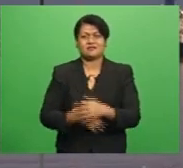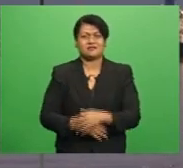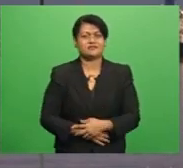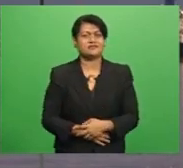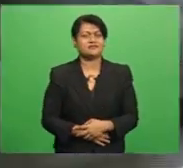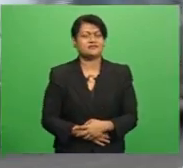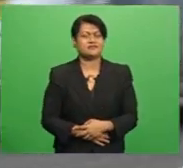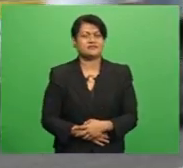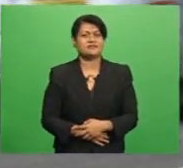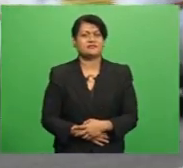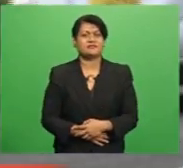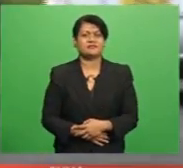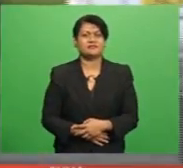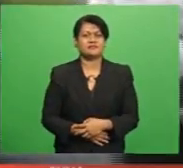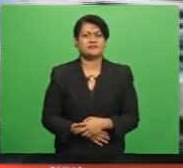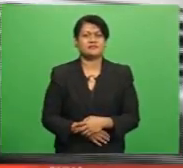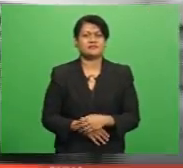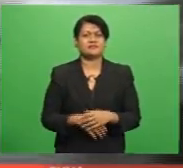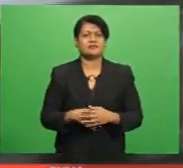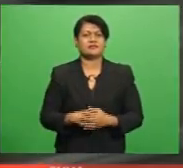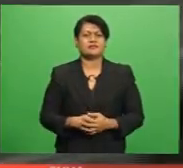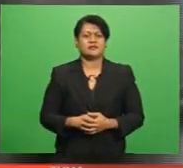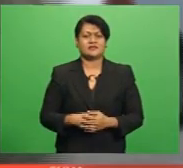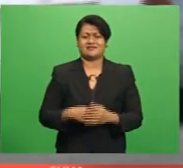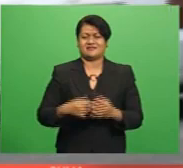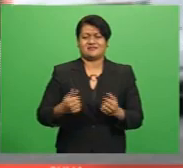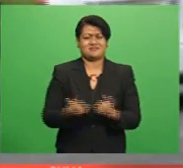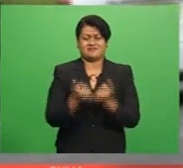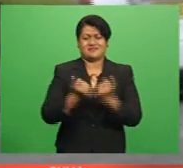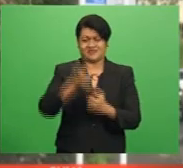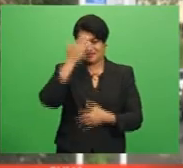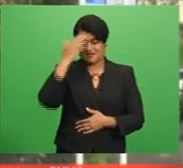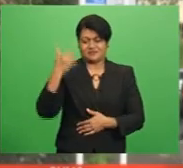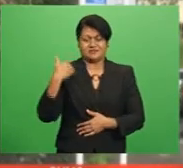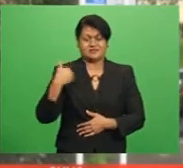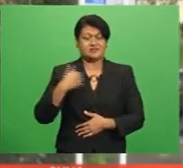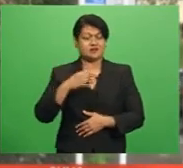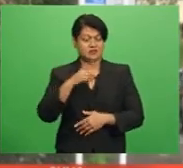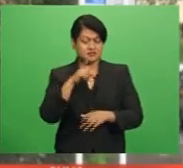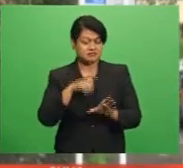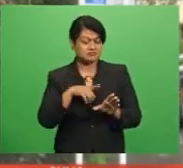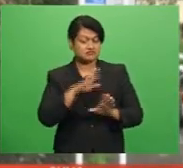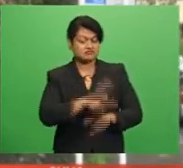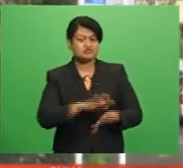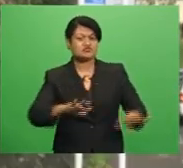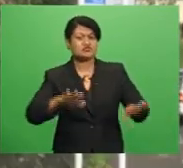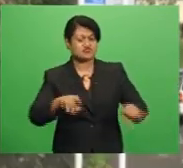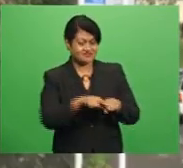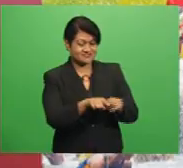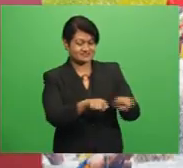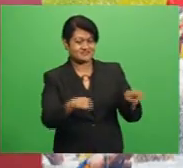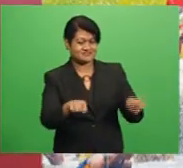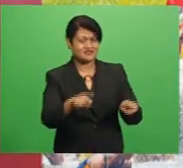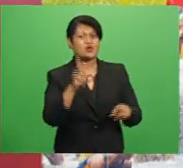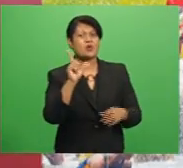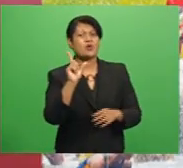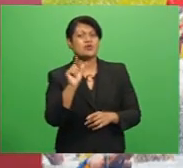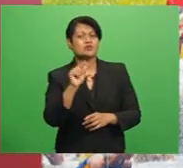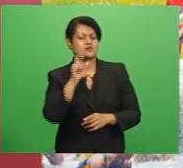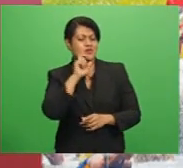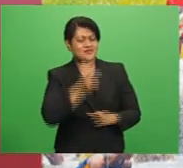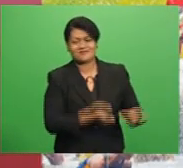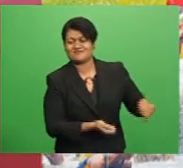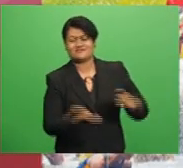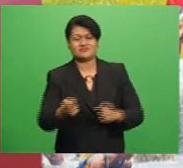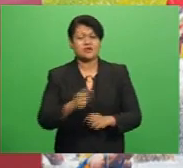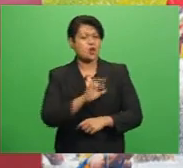reports. Despite several reminders, young children are often seen splashing water on passing vehicles. You cannot splash water